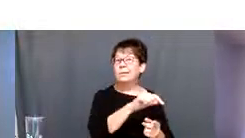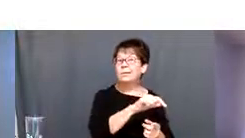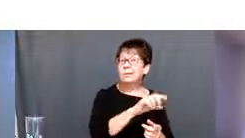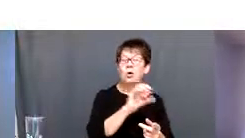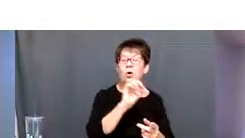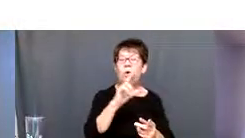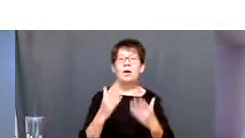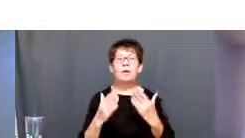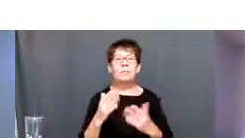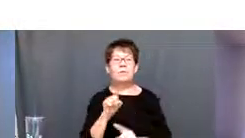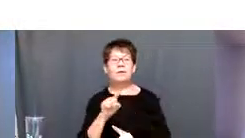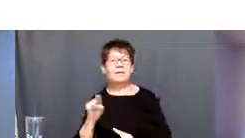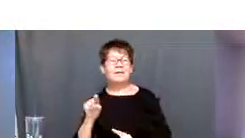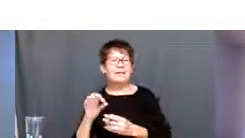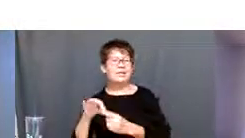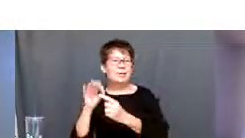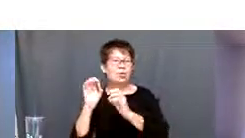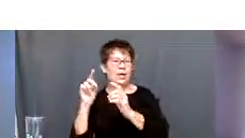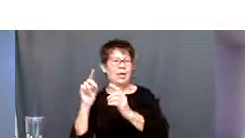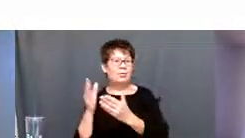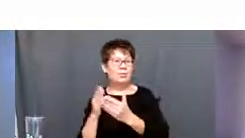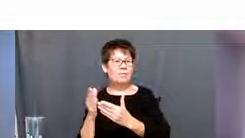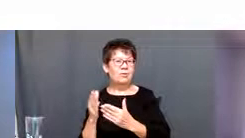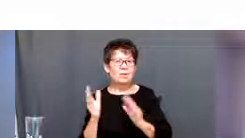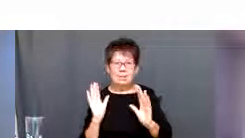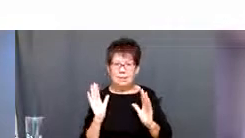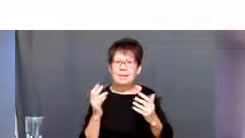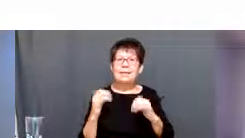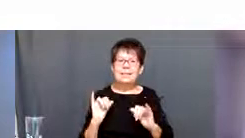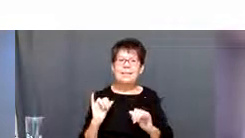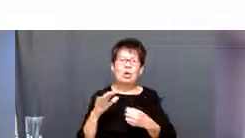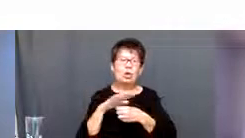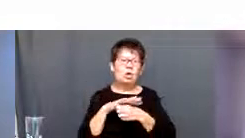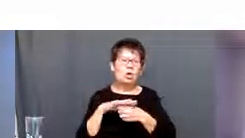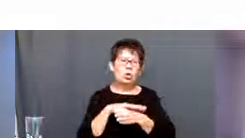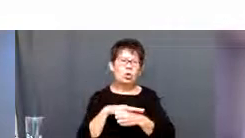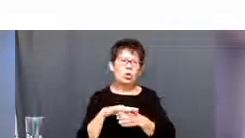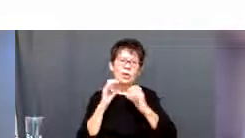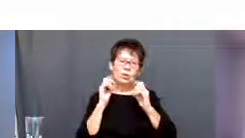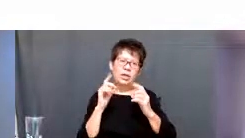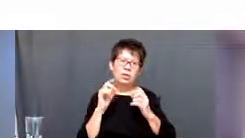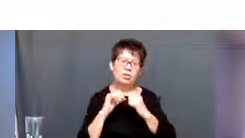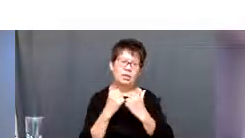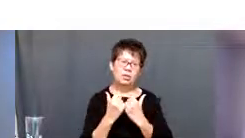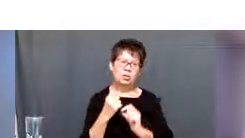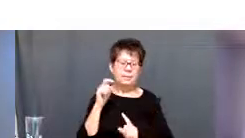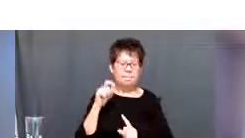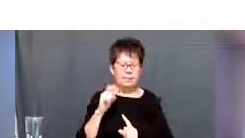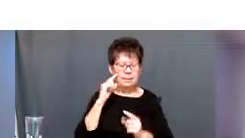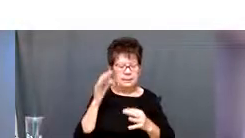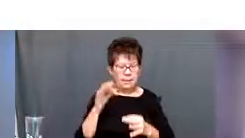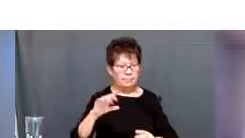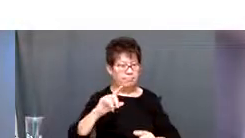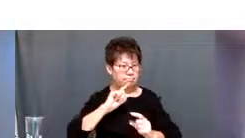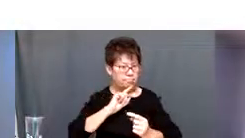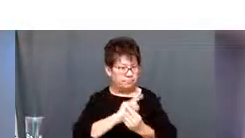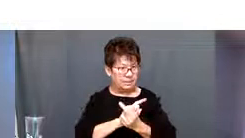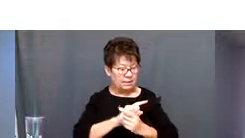towards special education services, it is still up to the local education agency to make that eligibility determination for you.